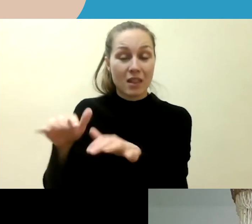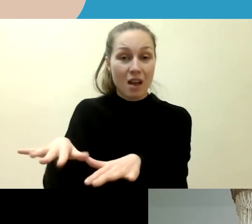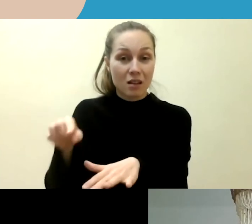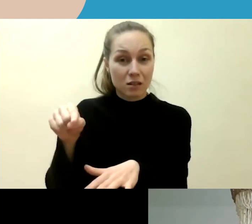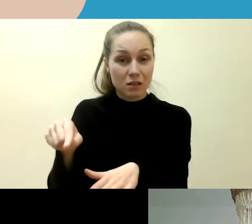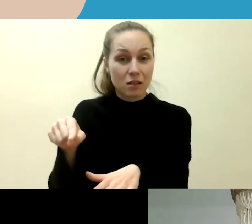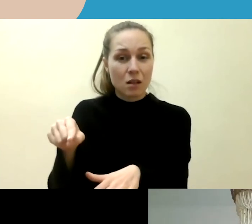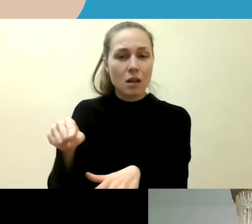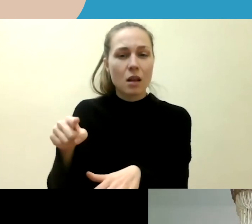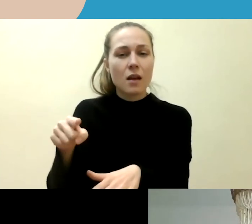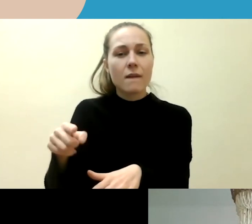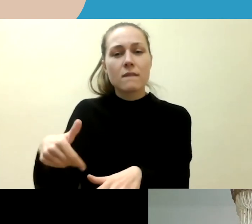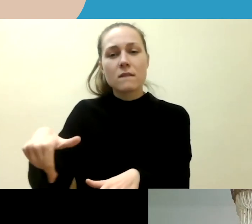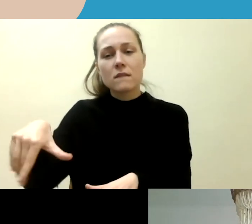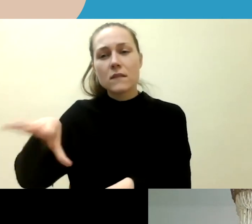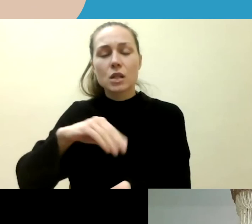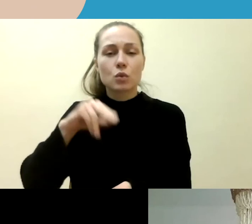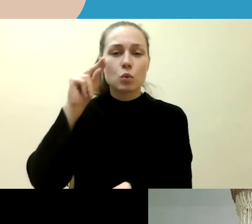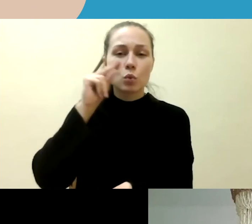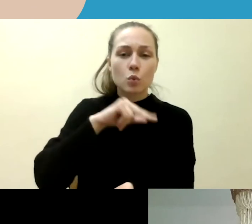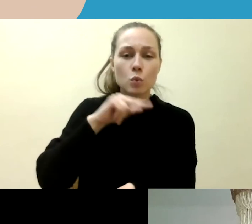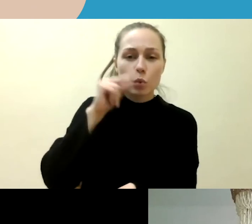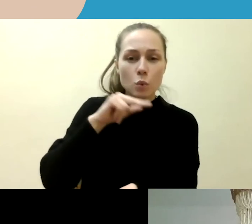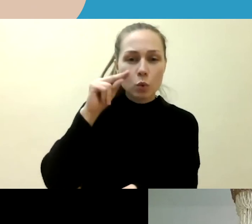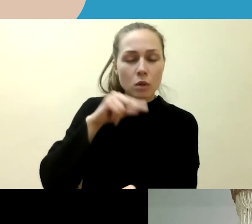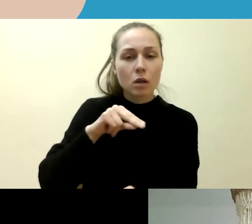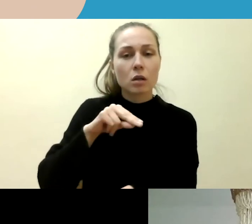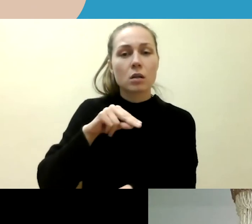The United Kingdom